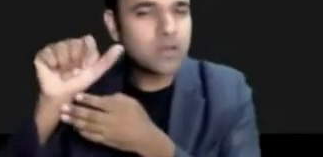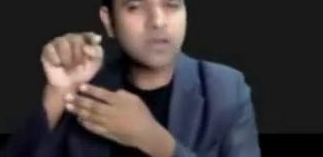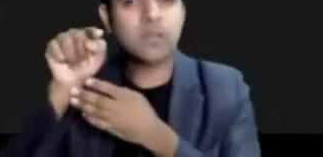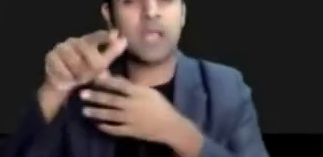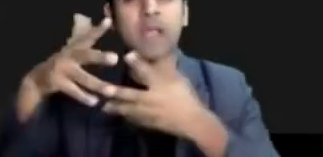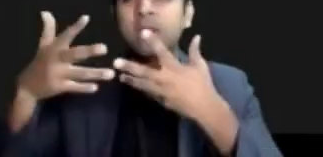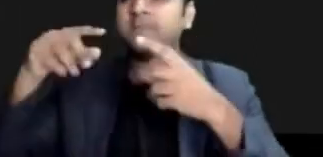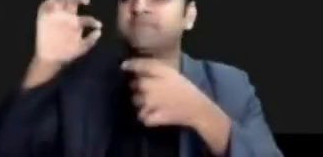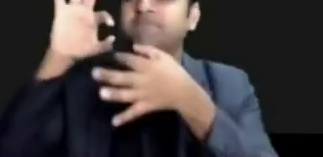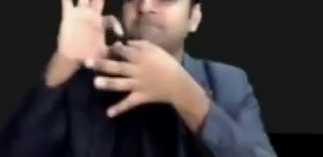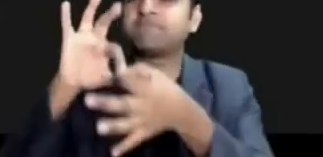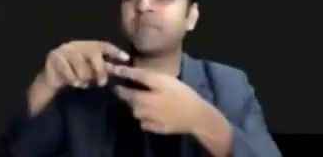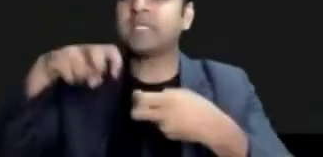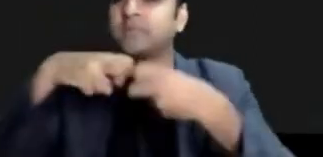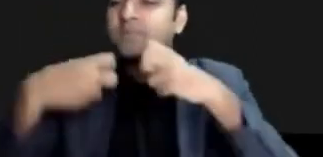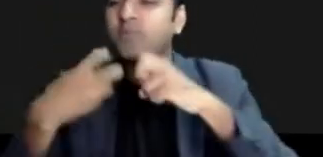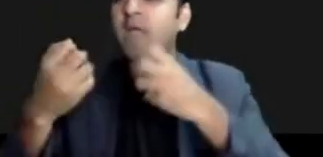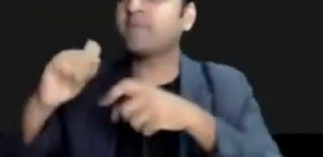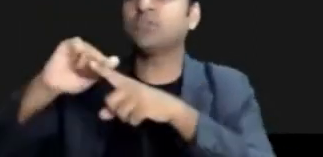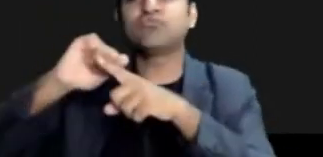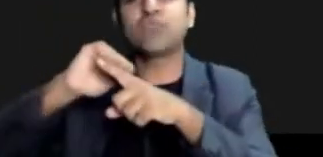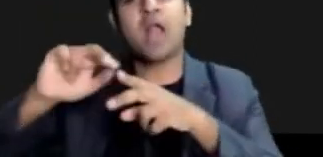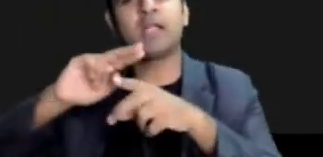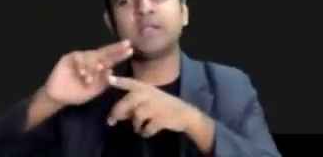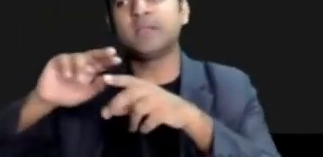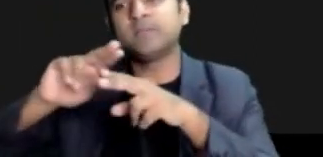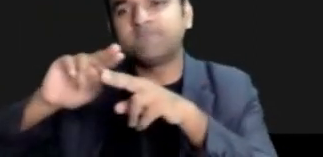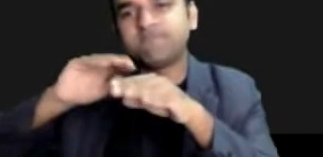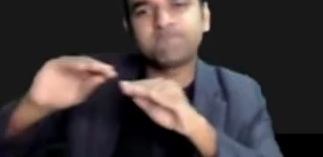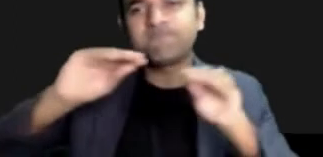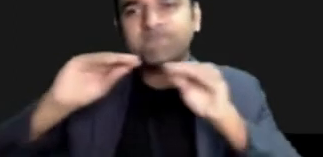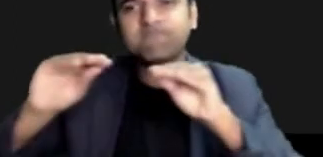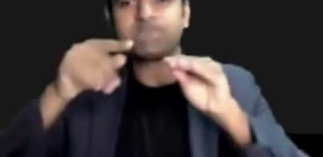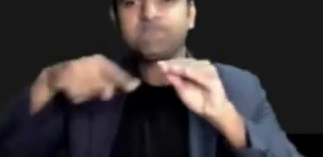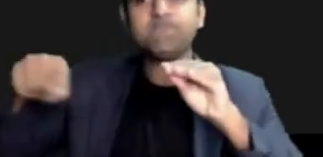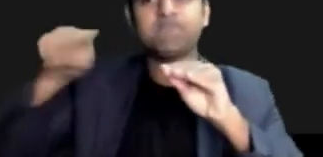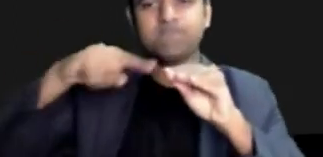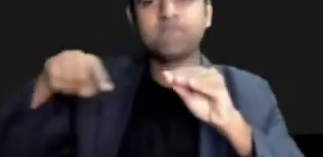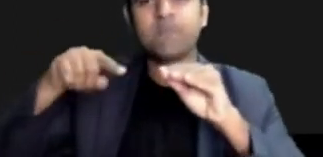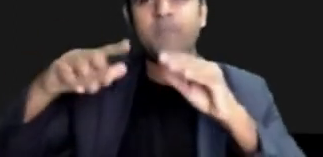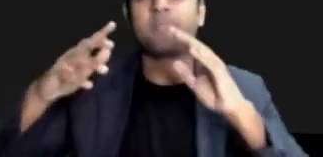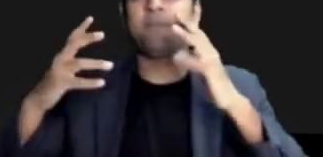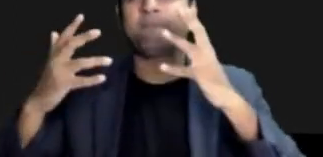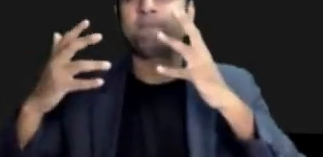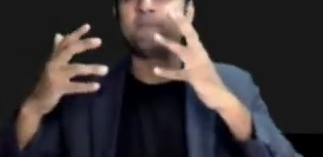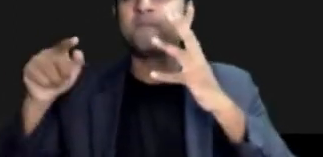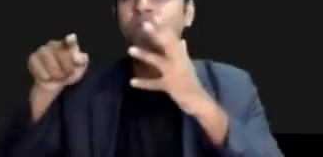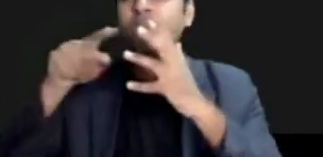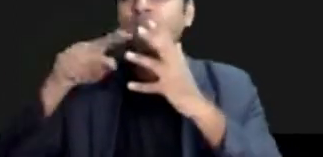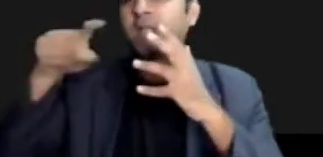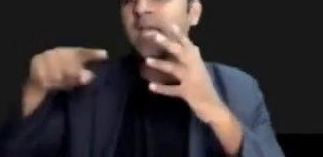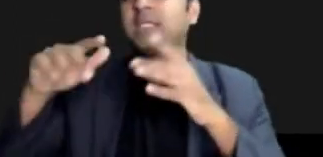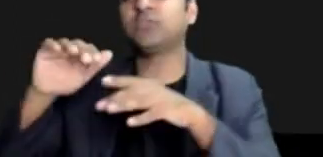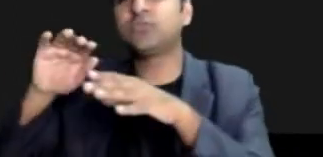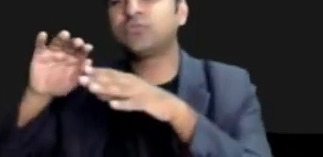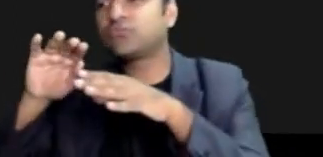persons with disabilities, there is also the other side of it where we are supposed to reach out to mainstream actors, such that